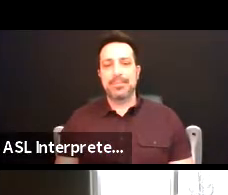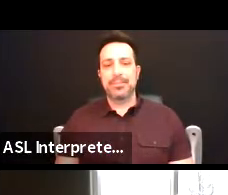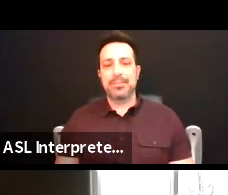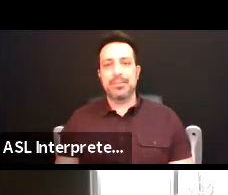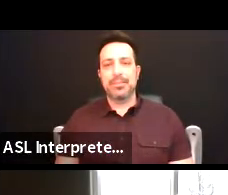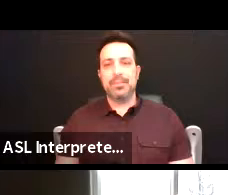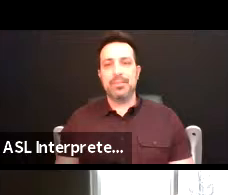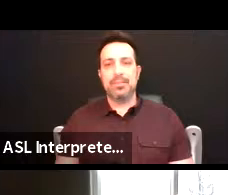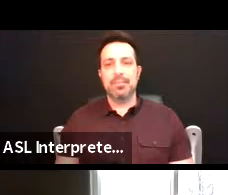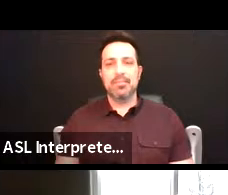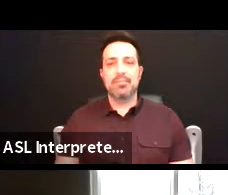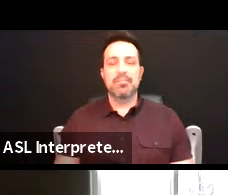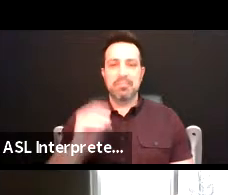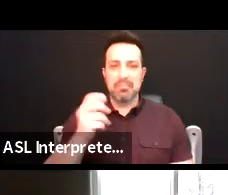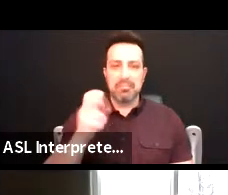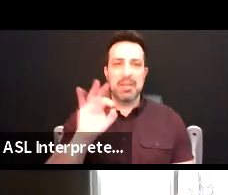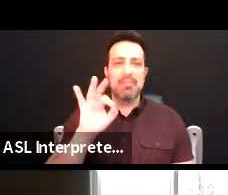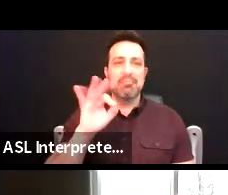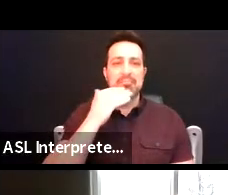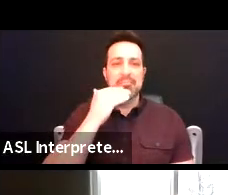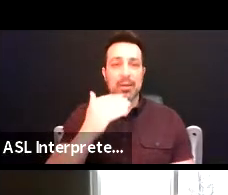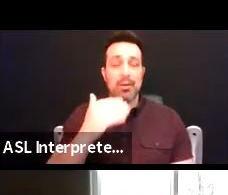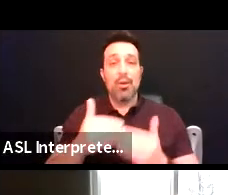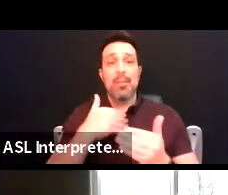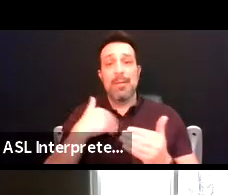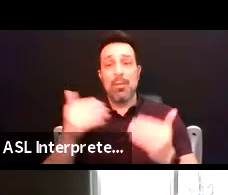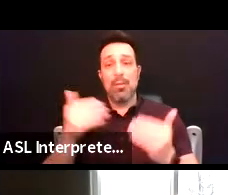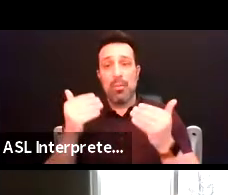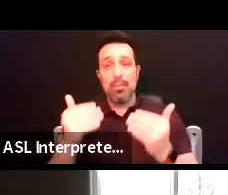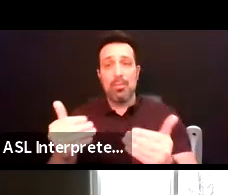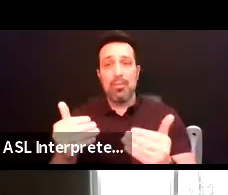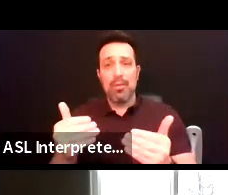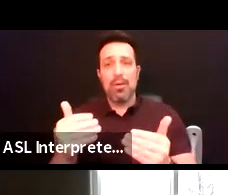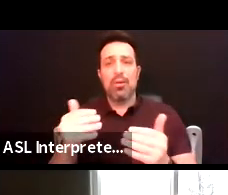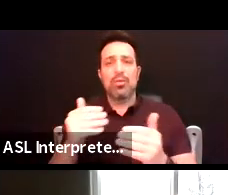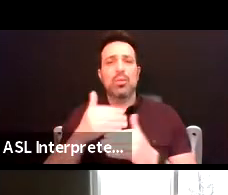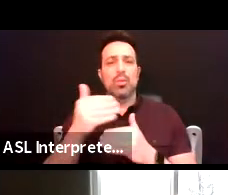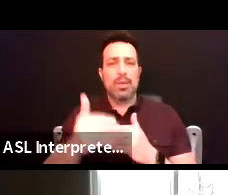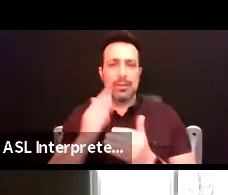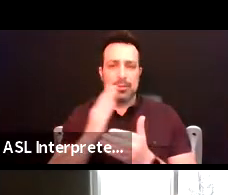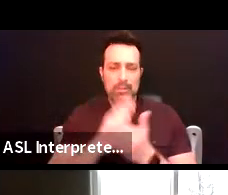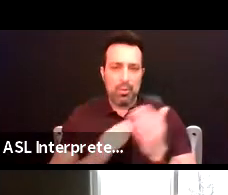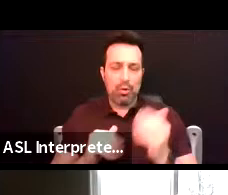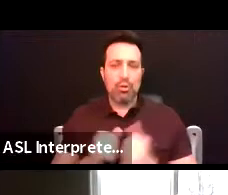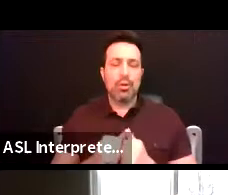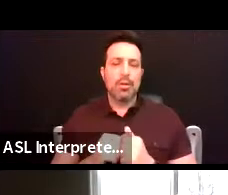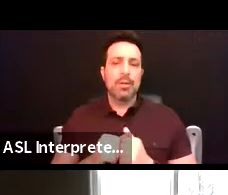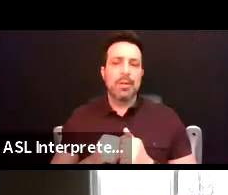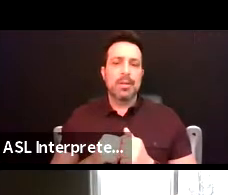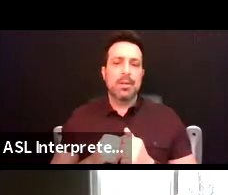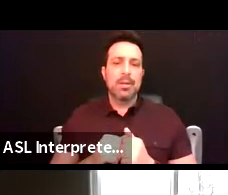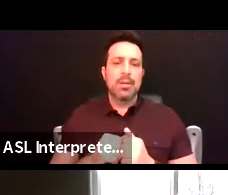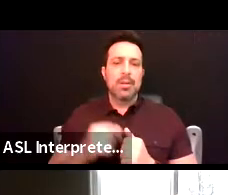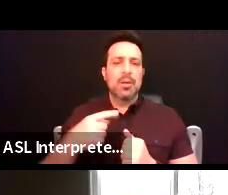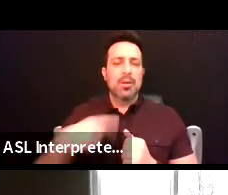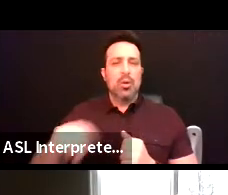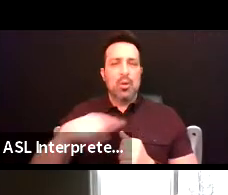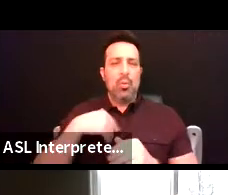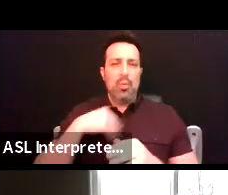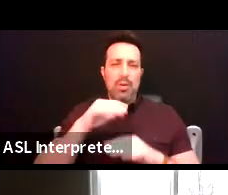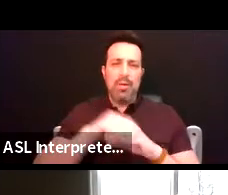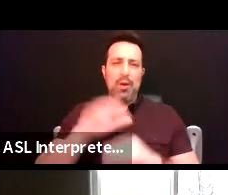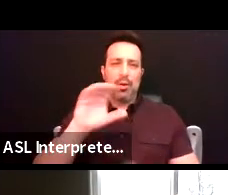Thank you. Before we move on to the next part, we've all been on